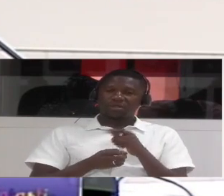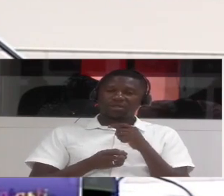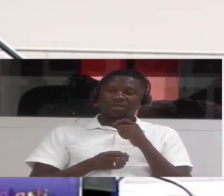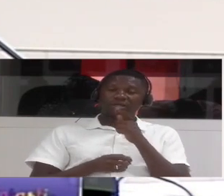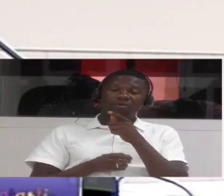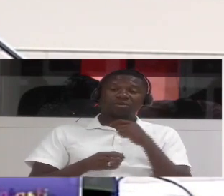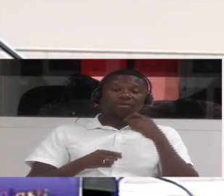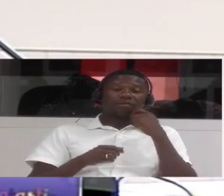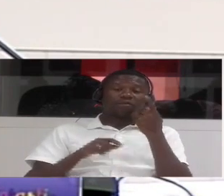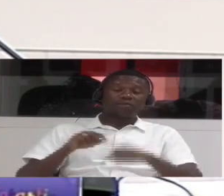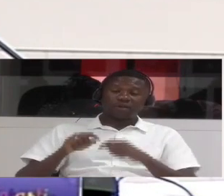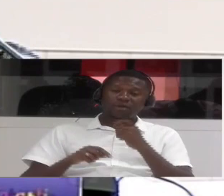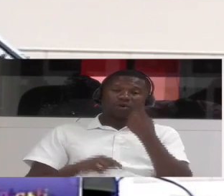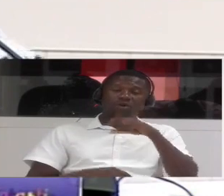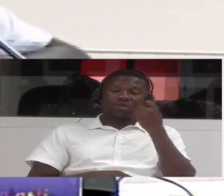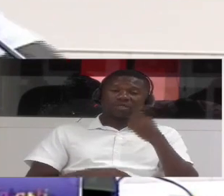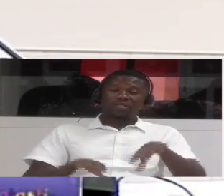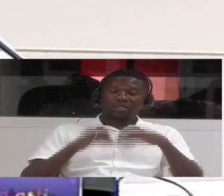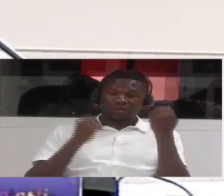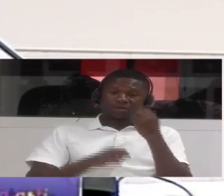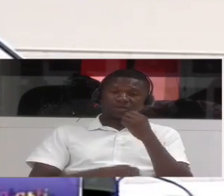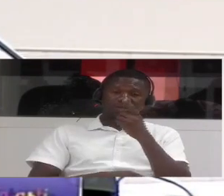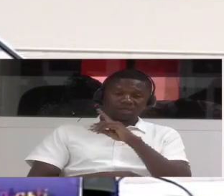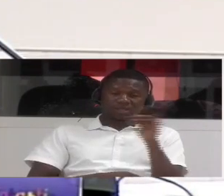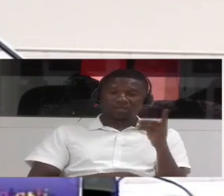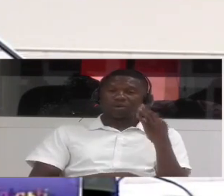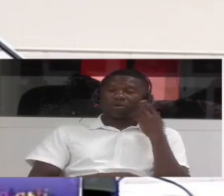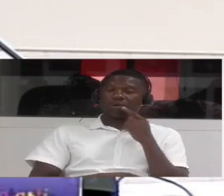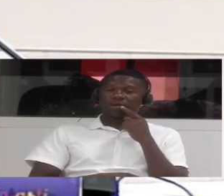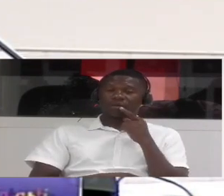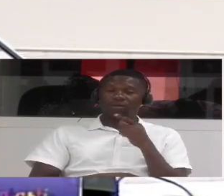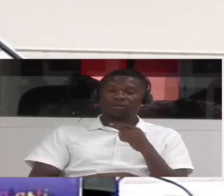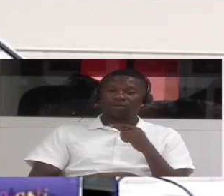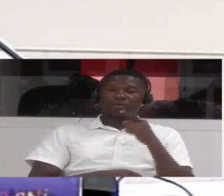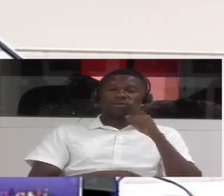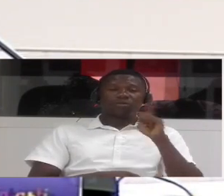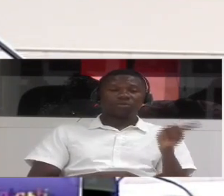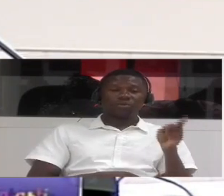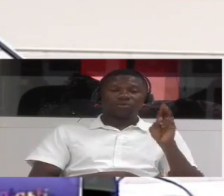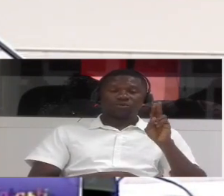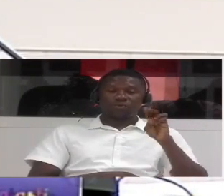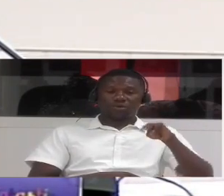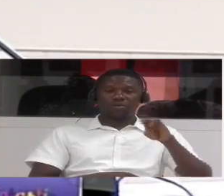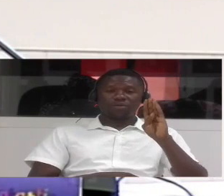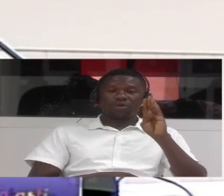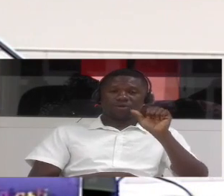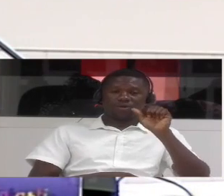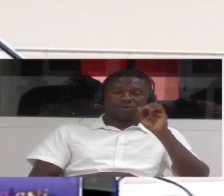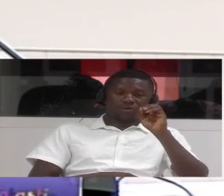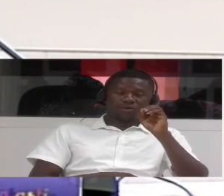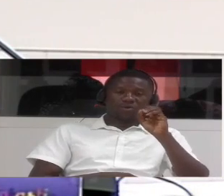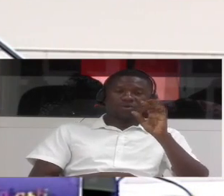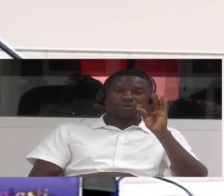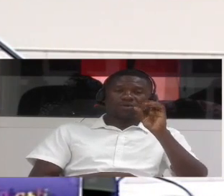he was fined $100,000 when Gumbo Touré was facing trial at the magistrate's